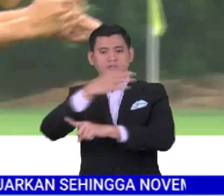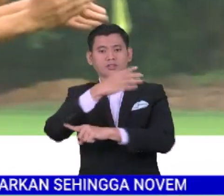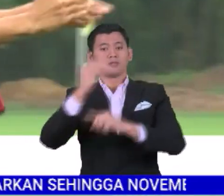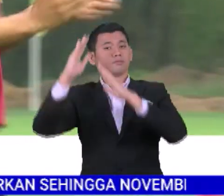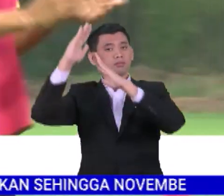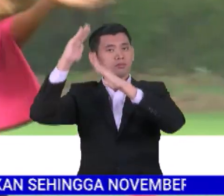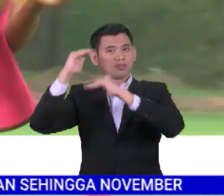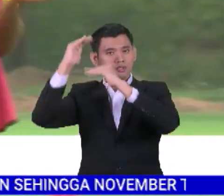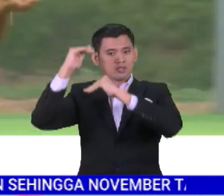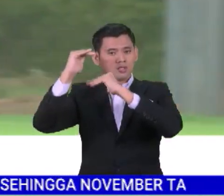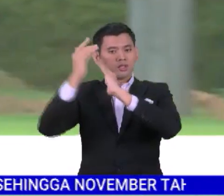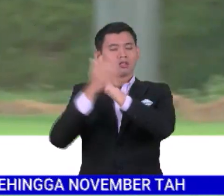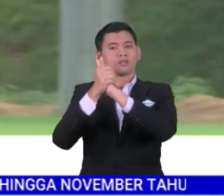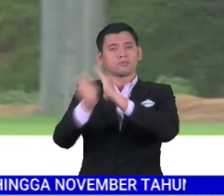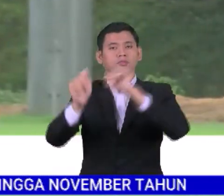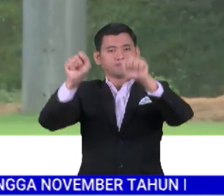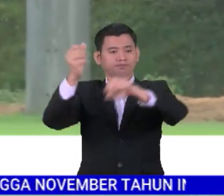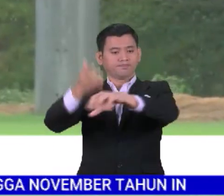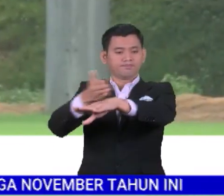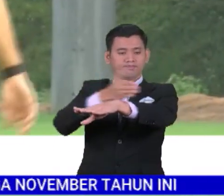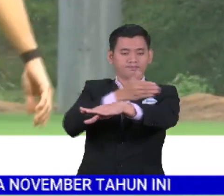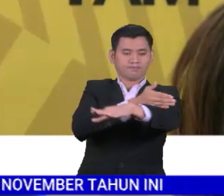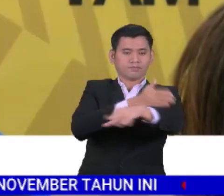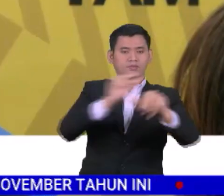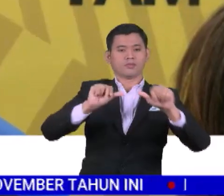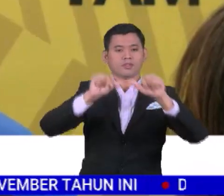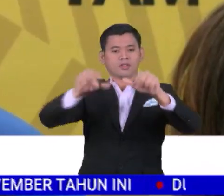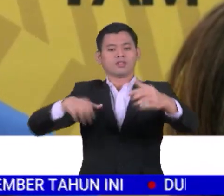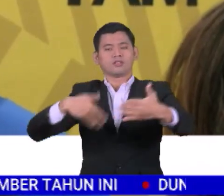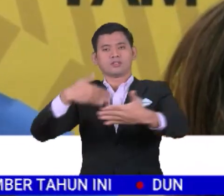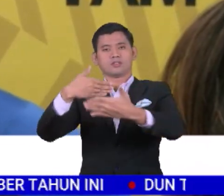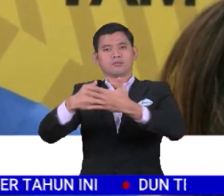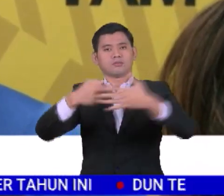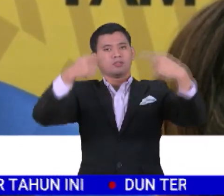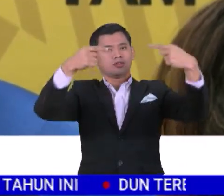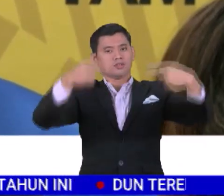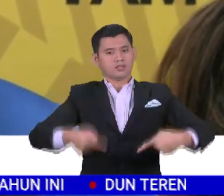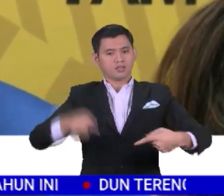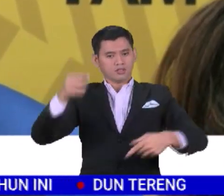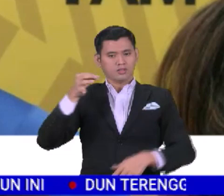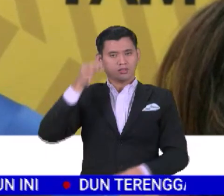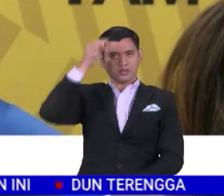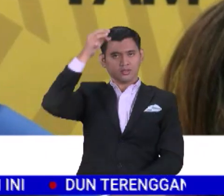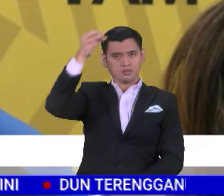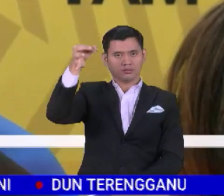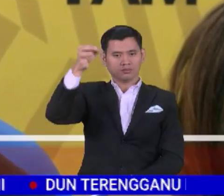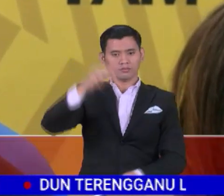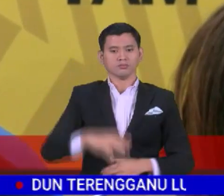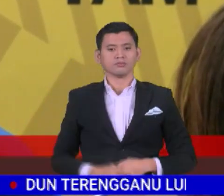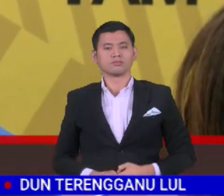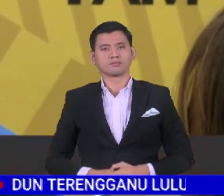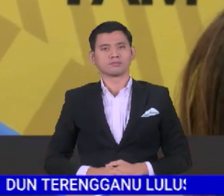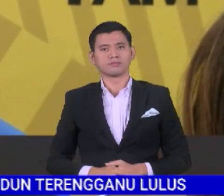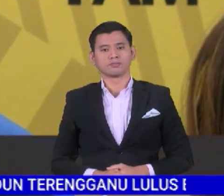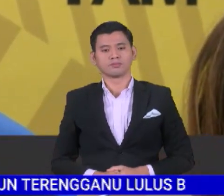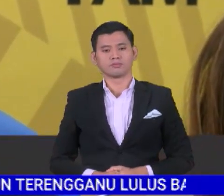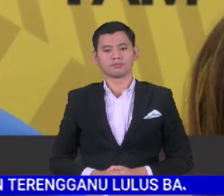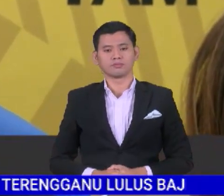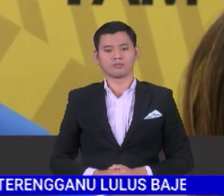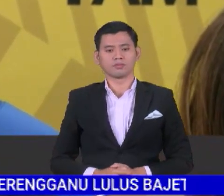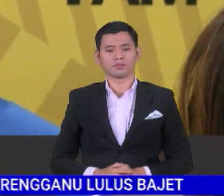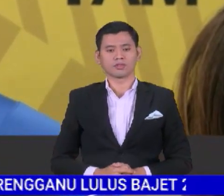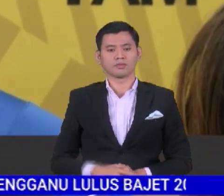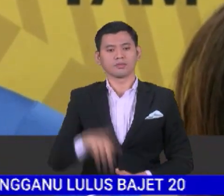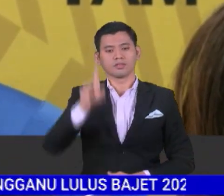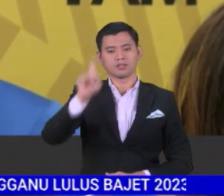berharap prestasinya akan berterusan sehingga ke kejohanan itu kelak. So the one previous but